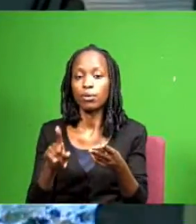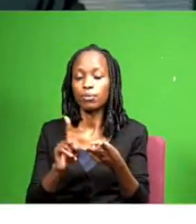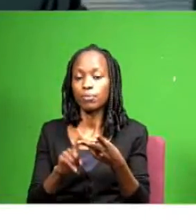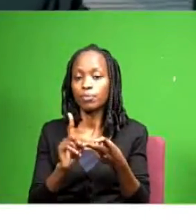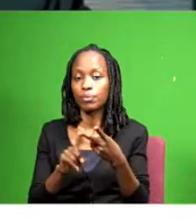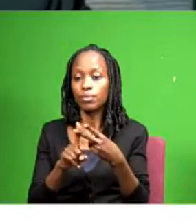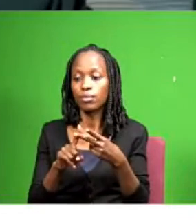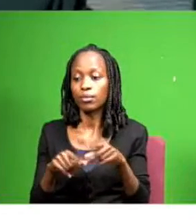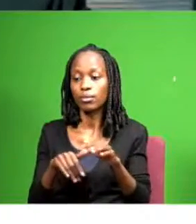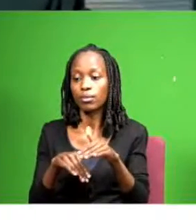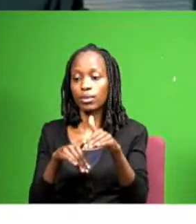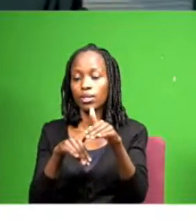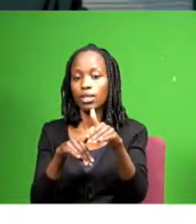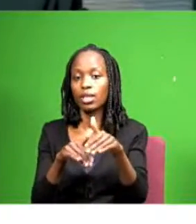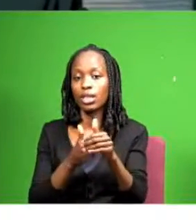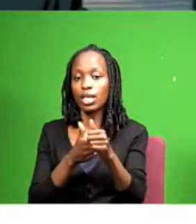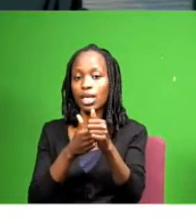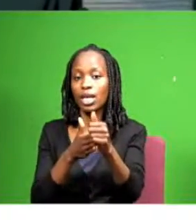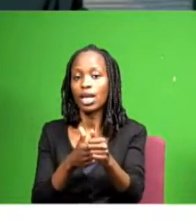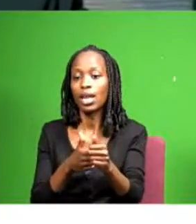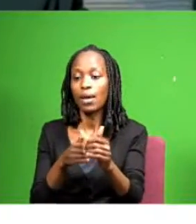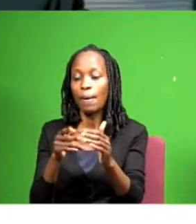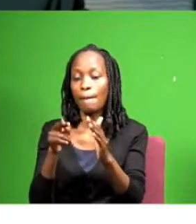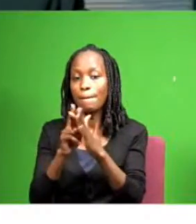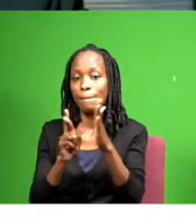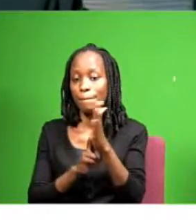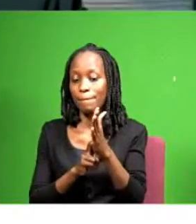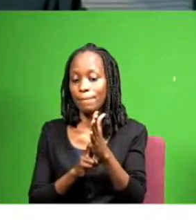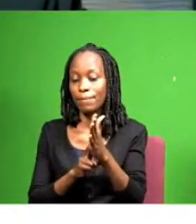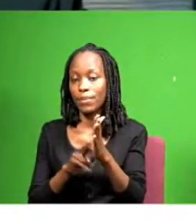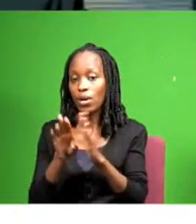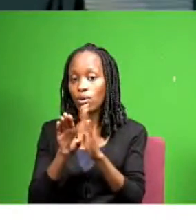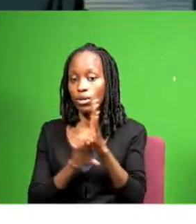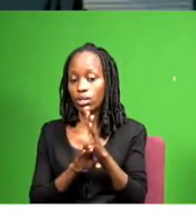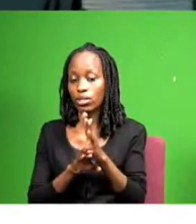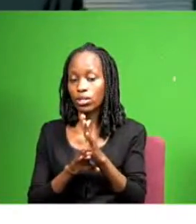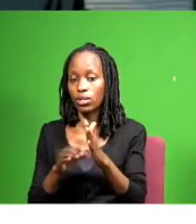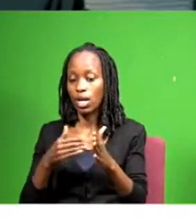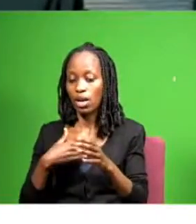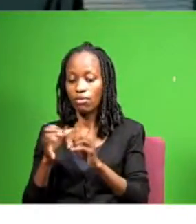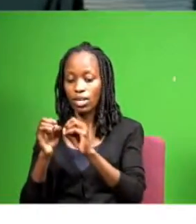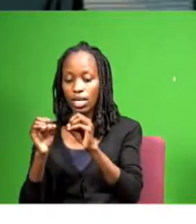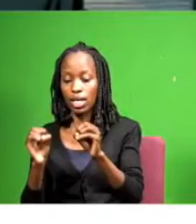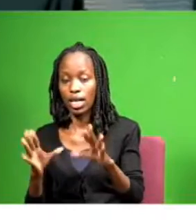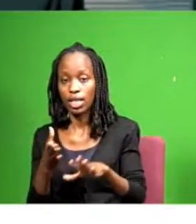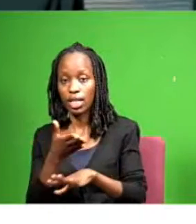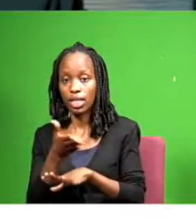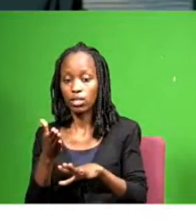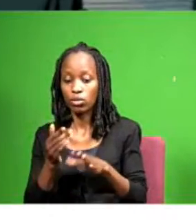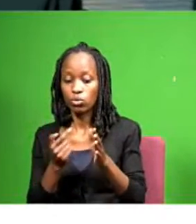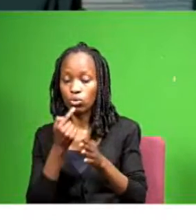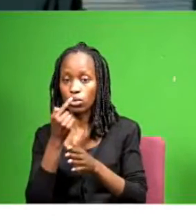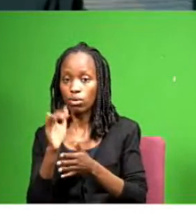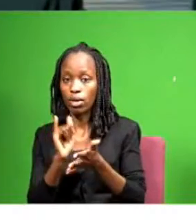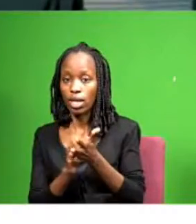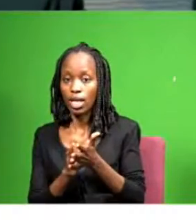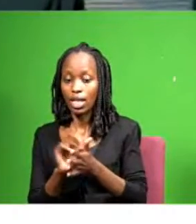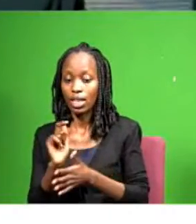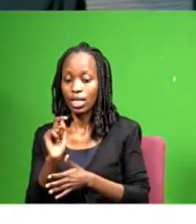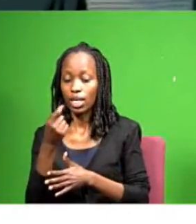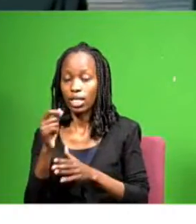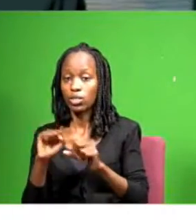the guiding principles in Article 10 of the Constitution, there is nothing therein to suggest that the Kenyan